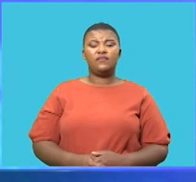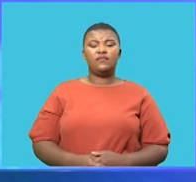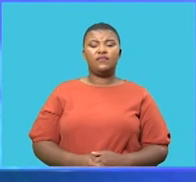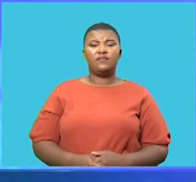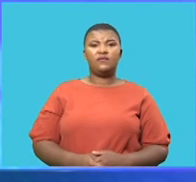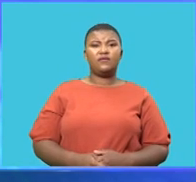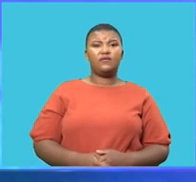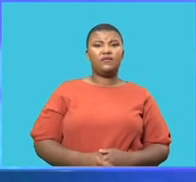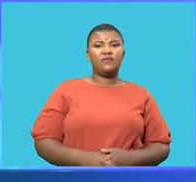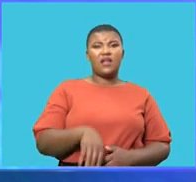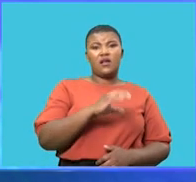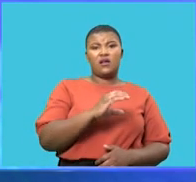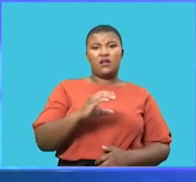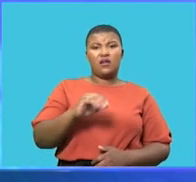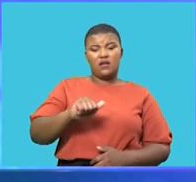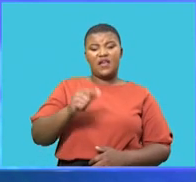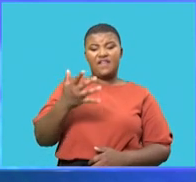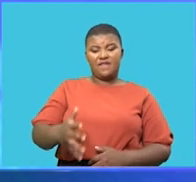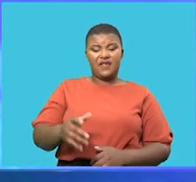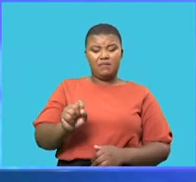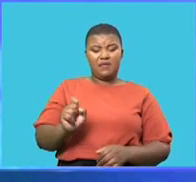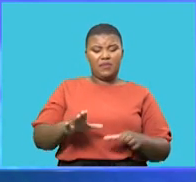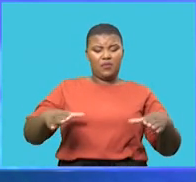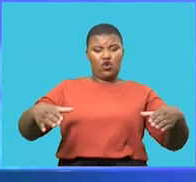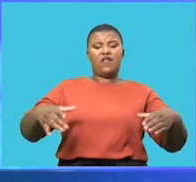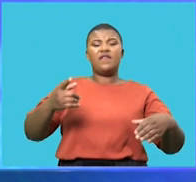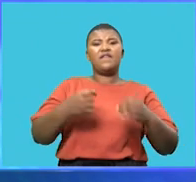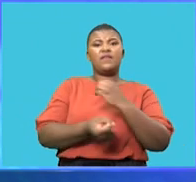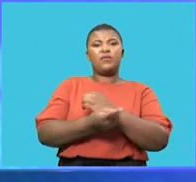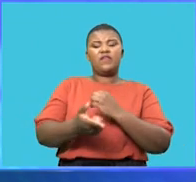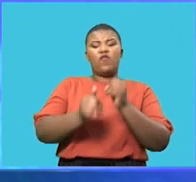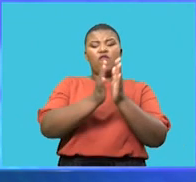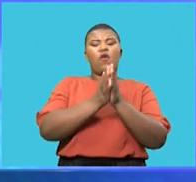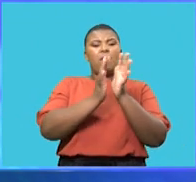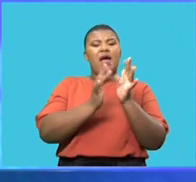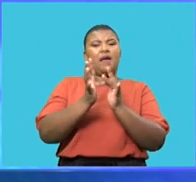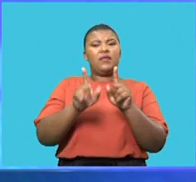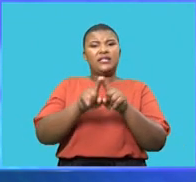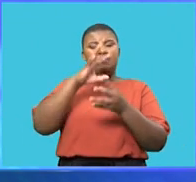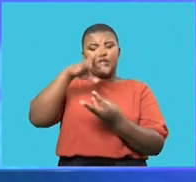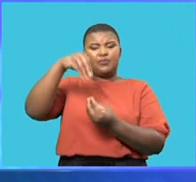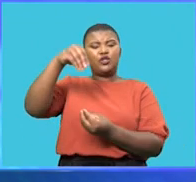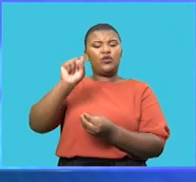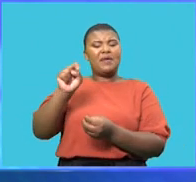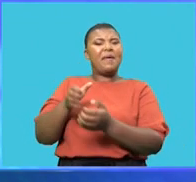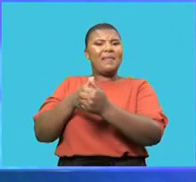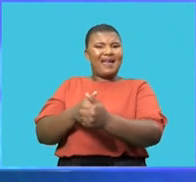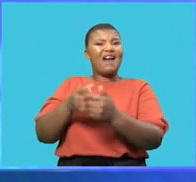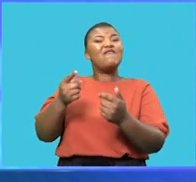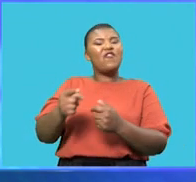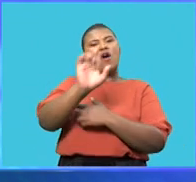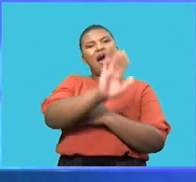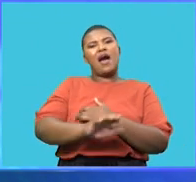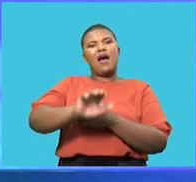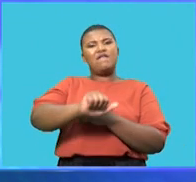The Council of Churches in Africa hosted an ecumenical religious clergy conference in Kensington earlier today. The purpose of the conference is to